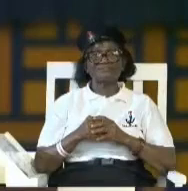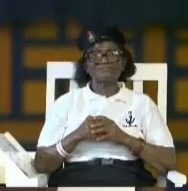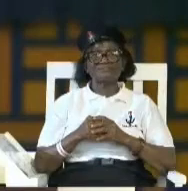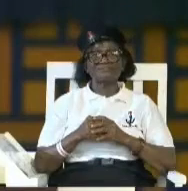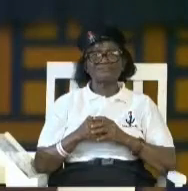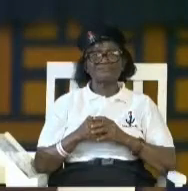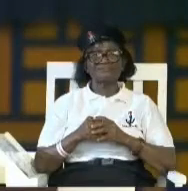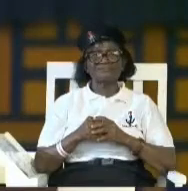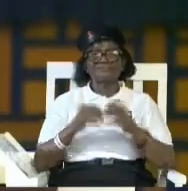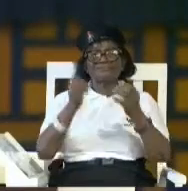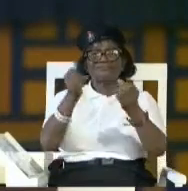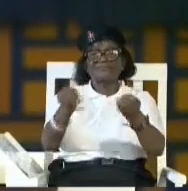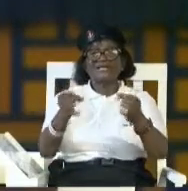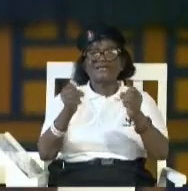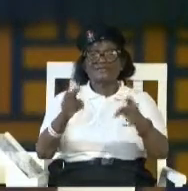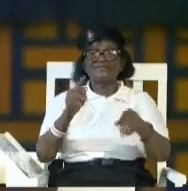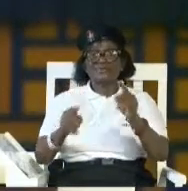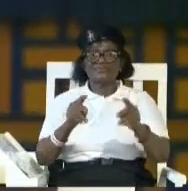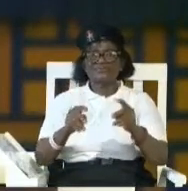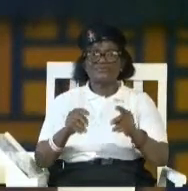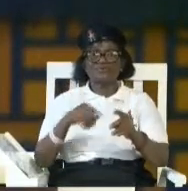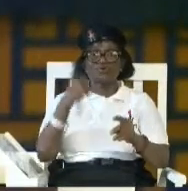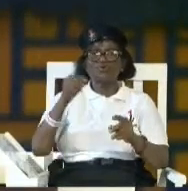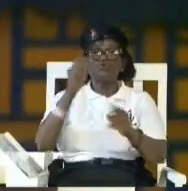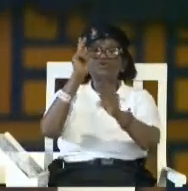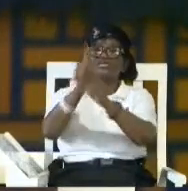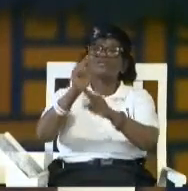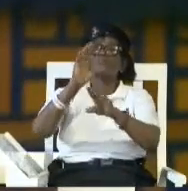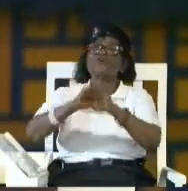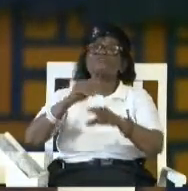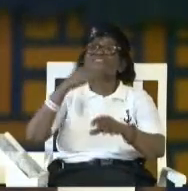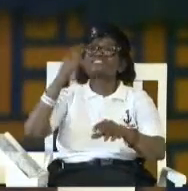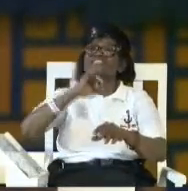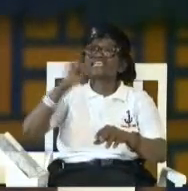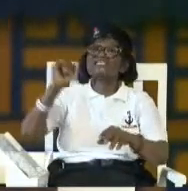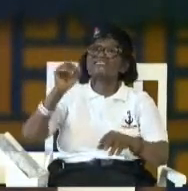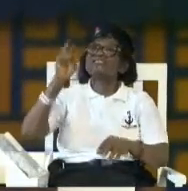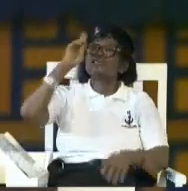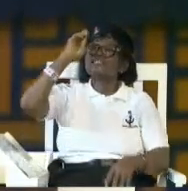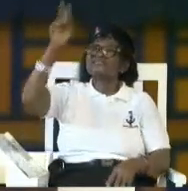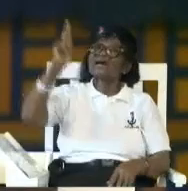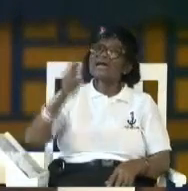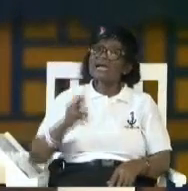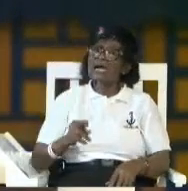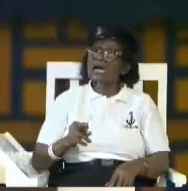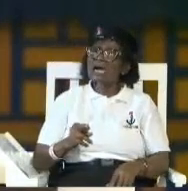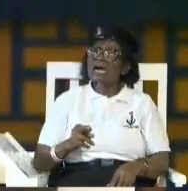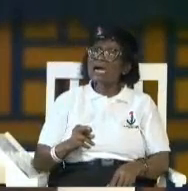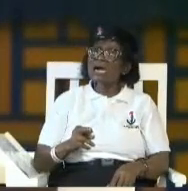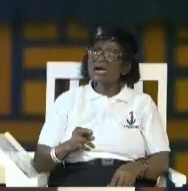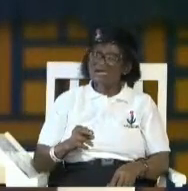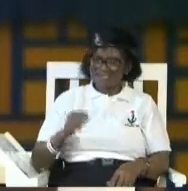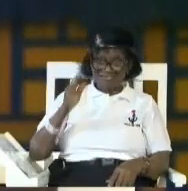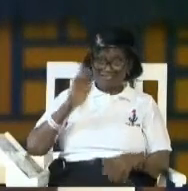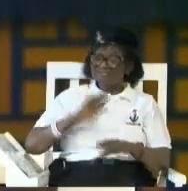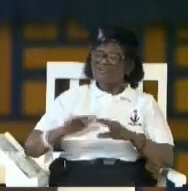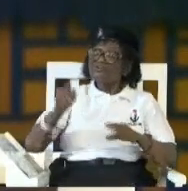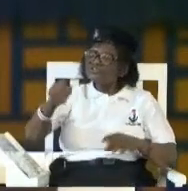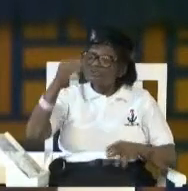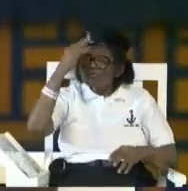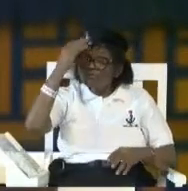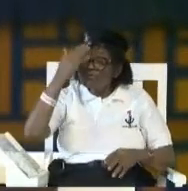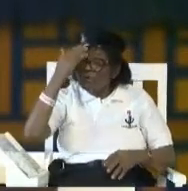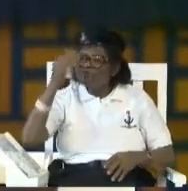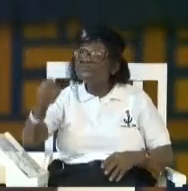And several people who keep on saying, sir, slow down. Don't you know you are getting old?